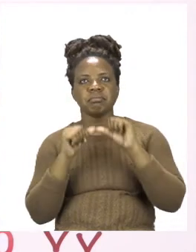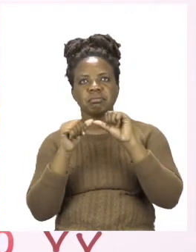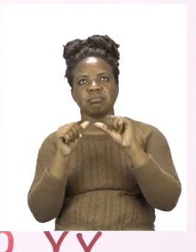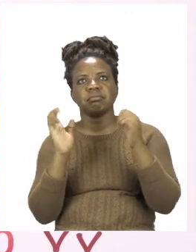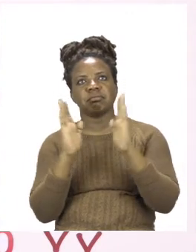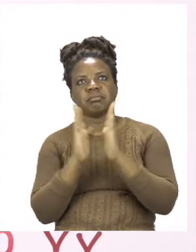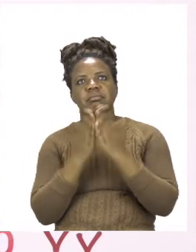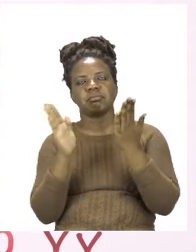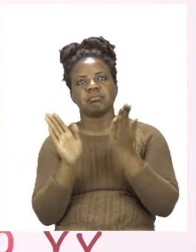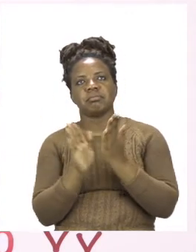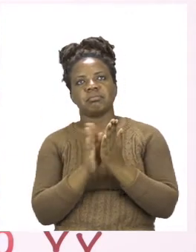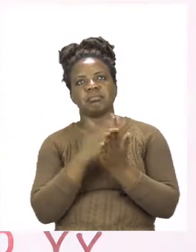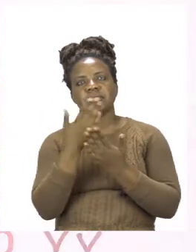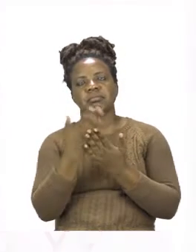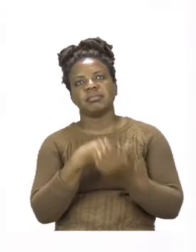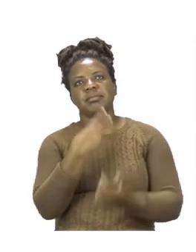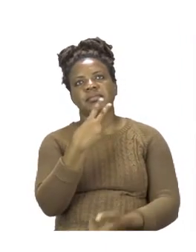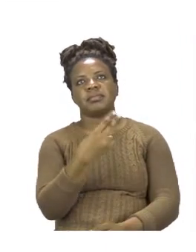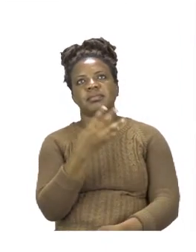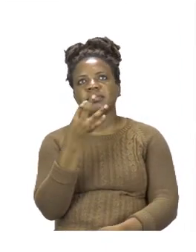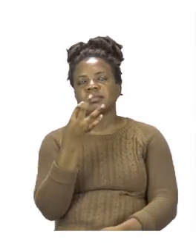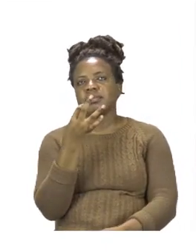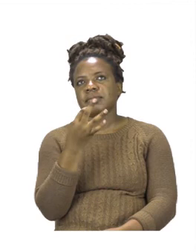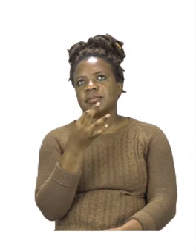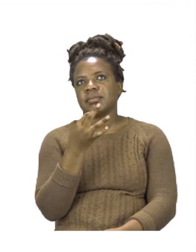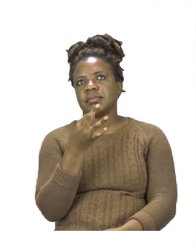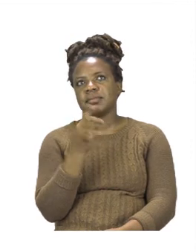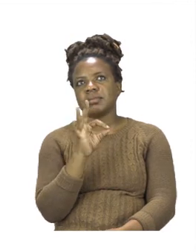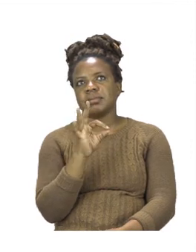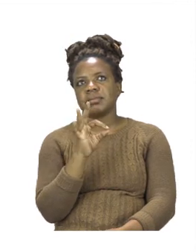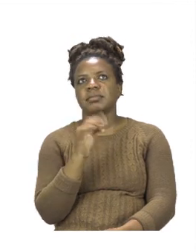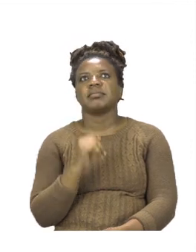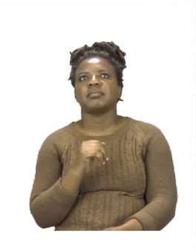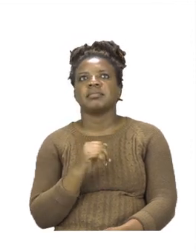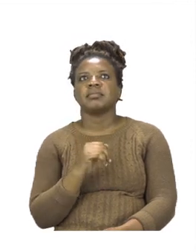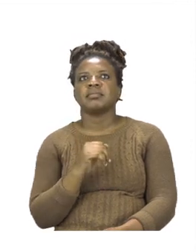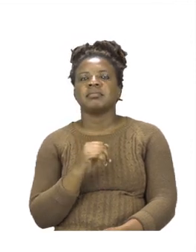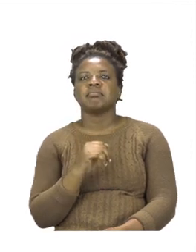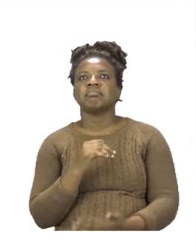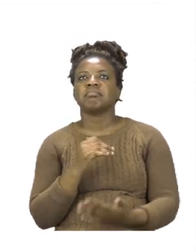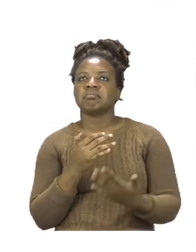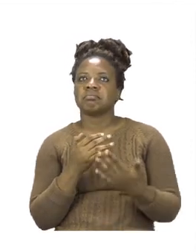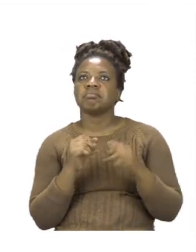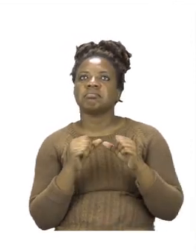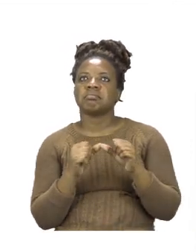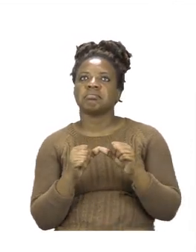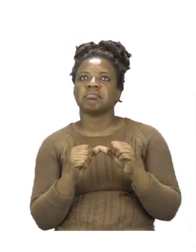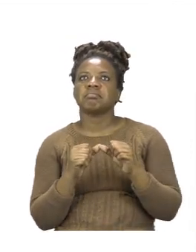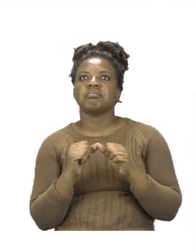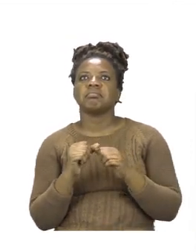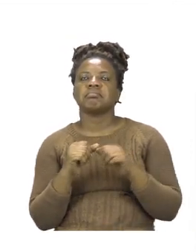next page, page 29. On page 29, we are going to continue with